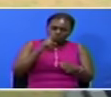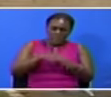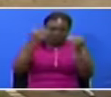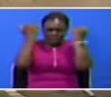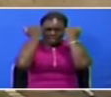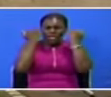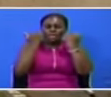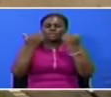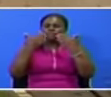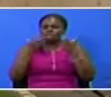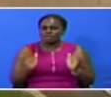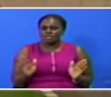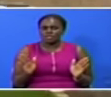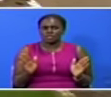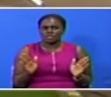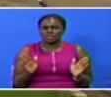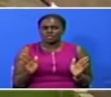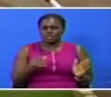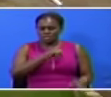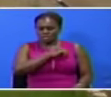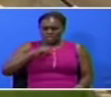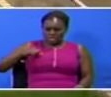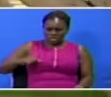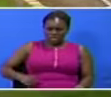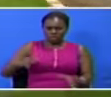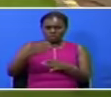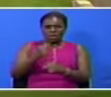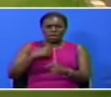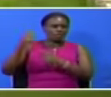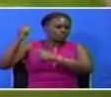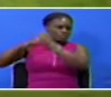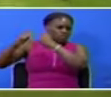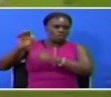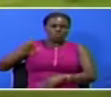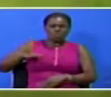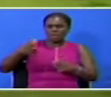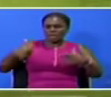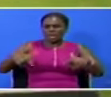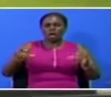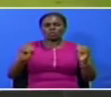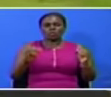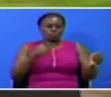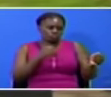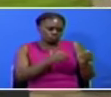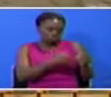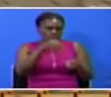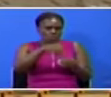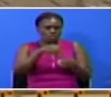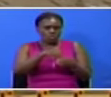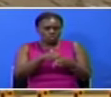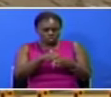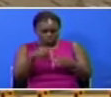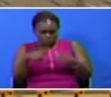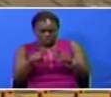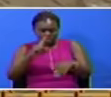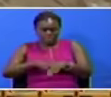itakapomalizika. The Chinese construction workers have a tradition that women are not allowed to go near and within the tunnel at the time